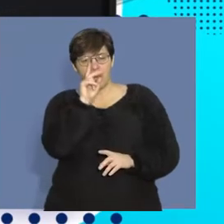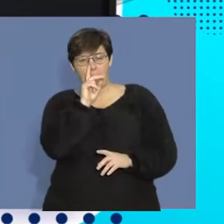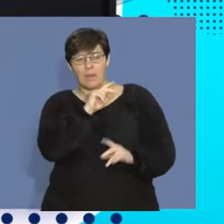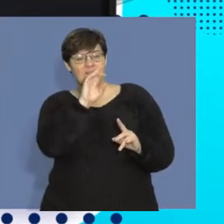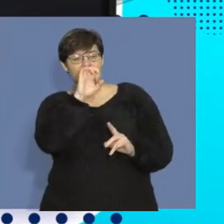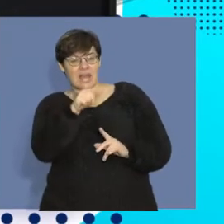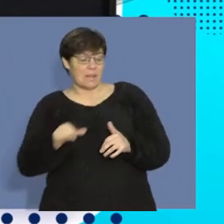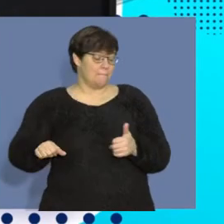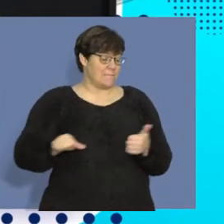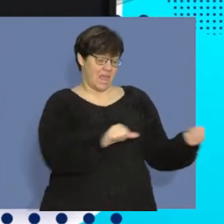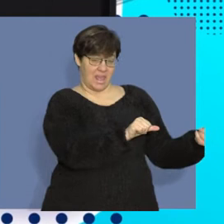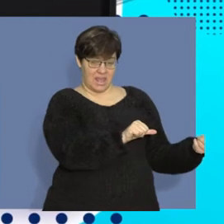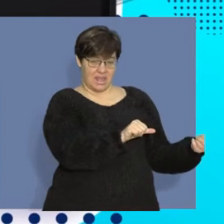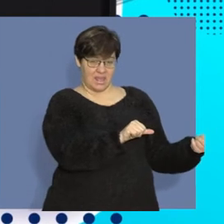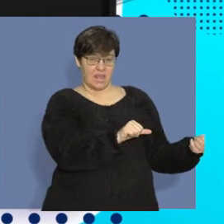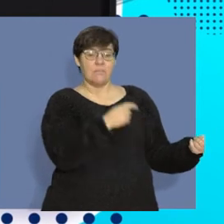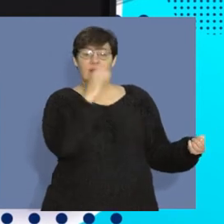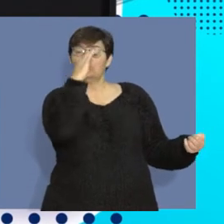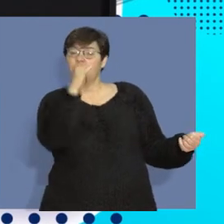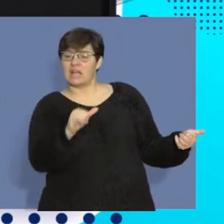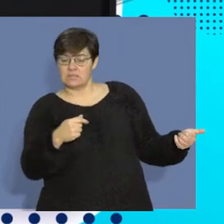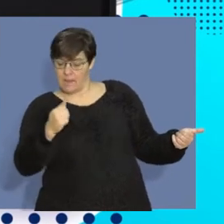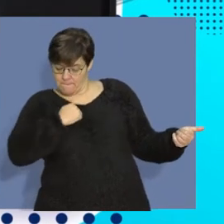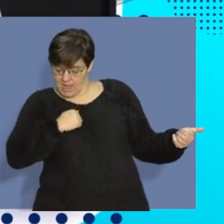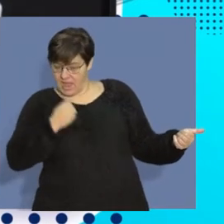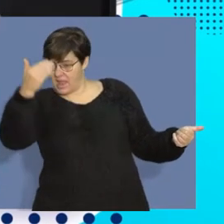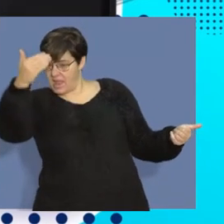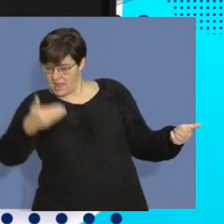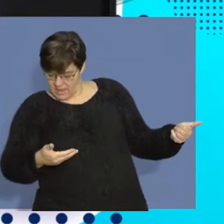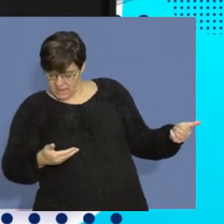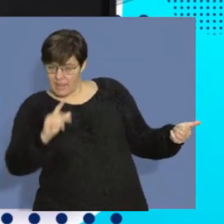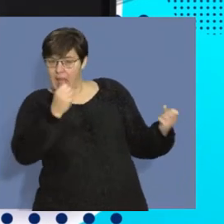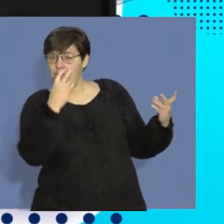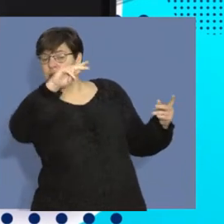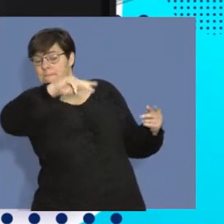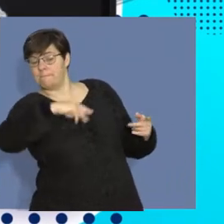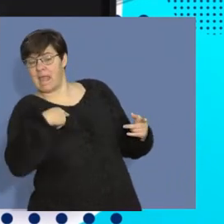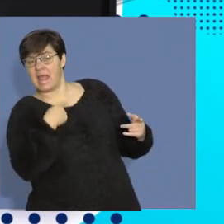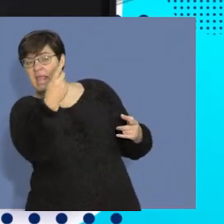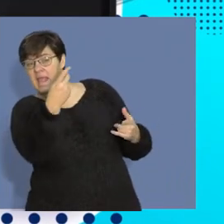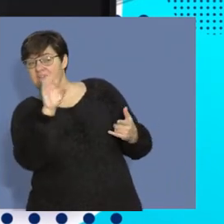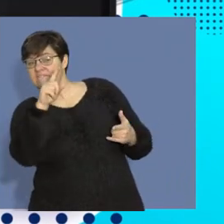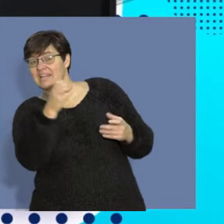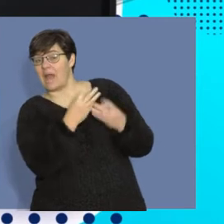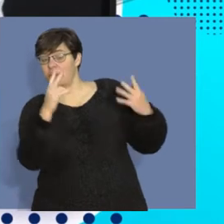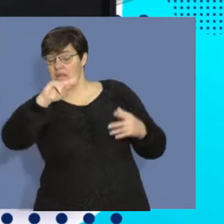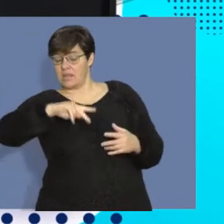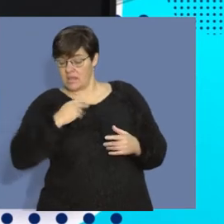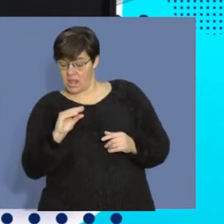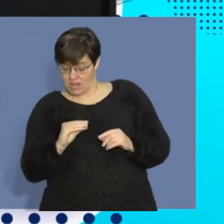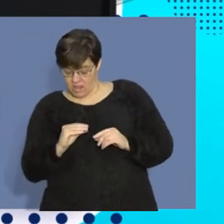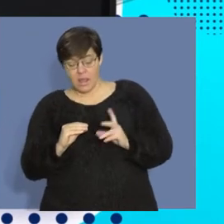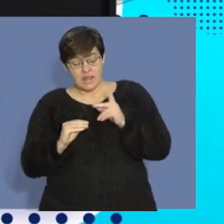but obviously this is then checked against our ledger accounts in order to ensure that the